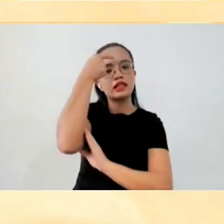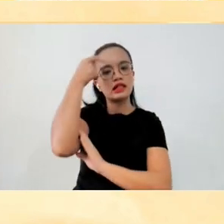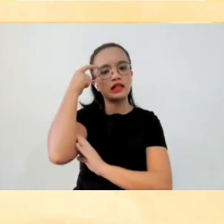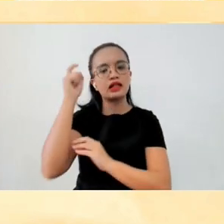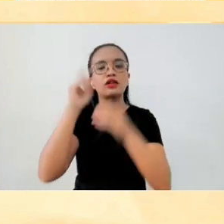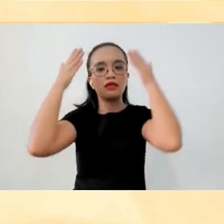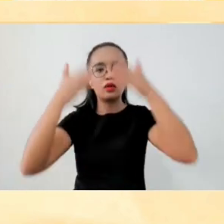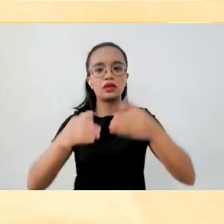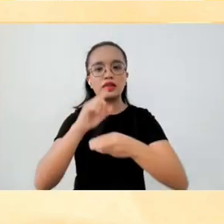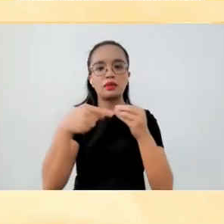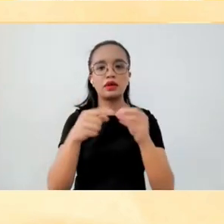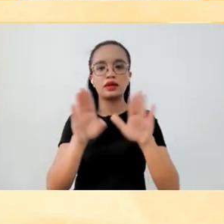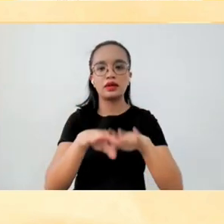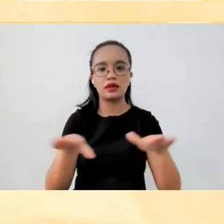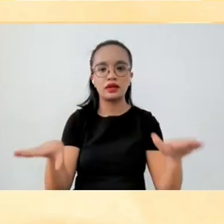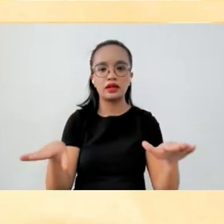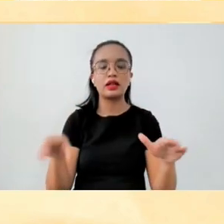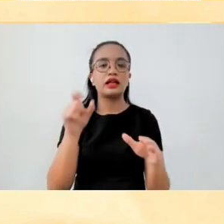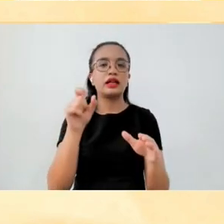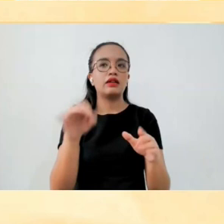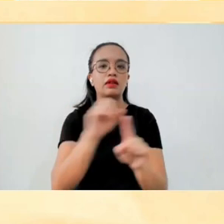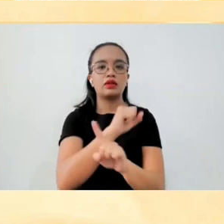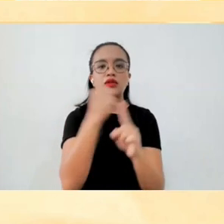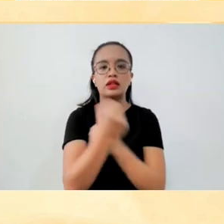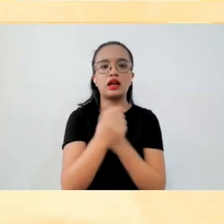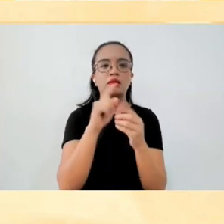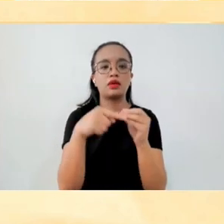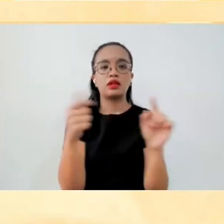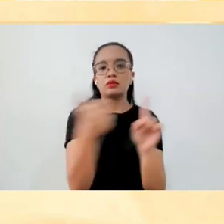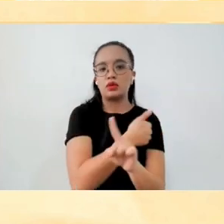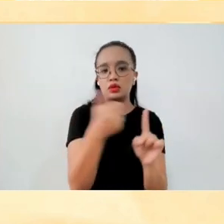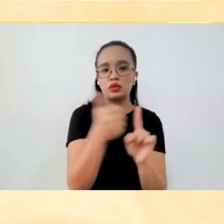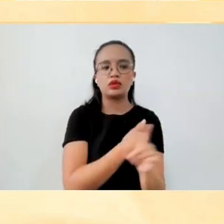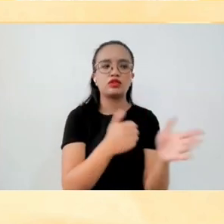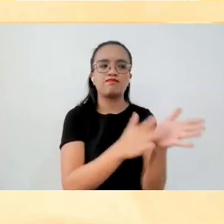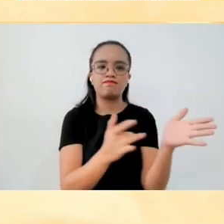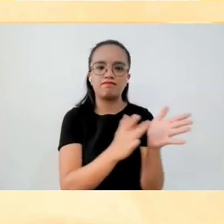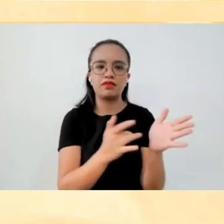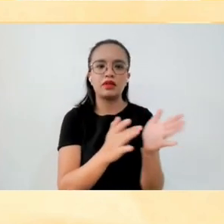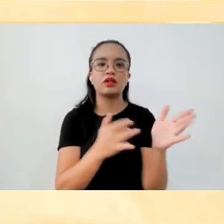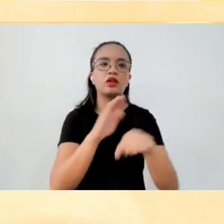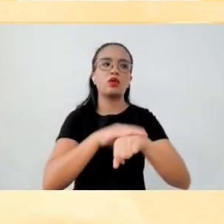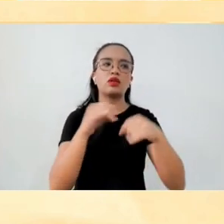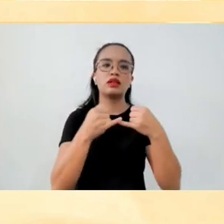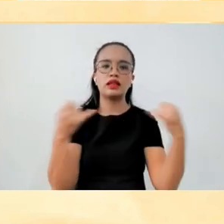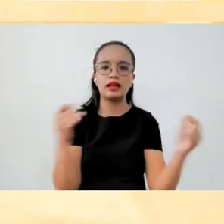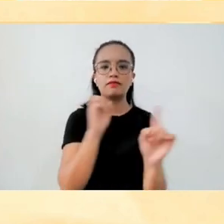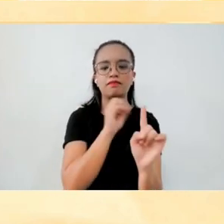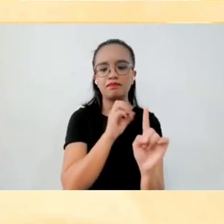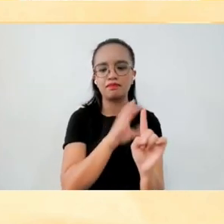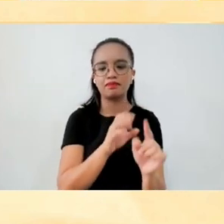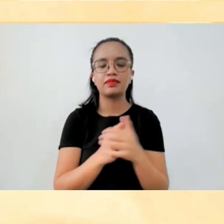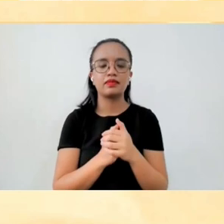children's trauma in situations of abuse and exploitation, online exposures, and impending armed